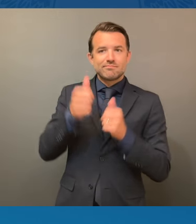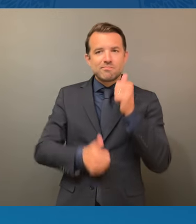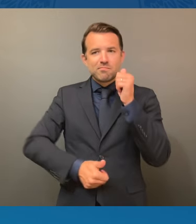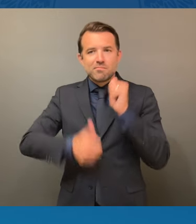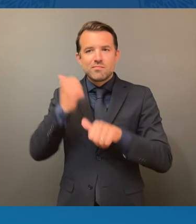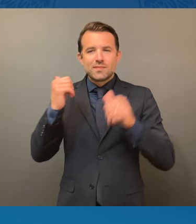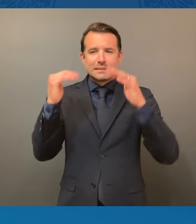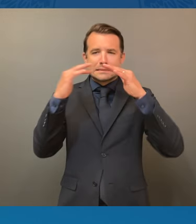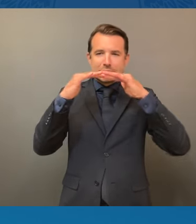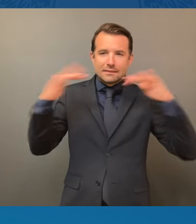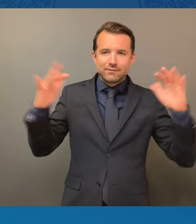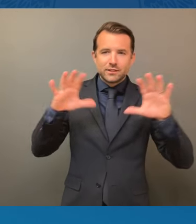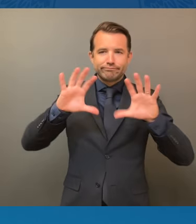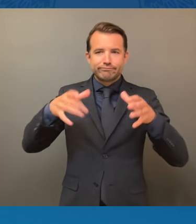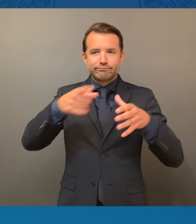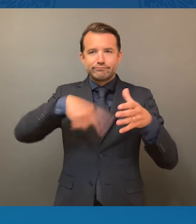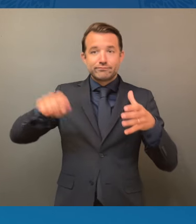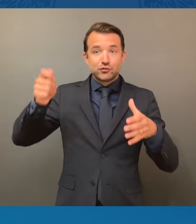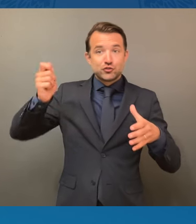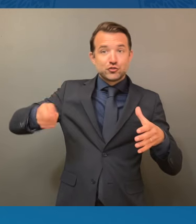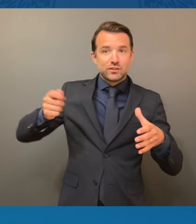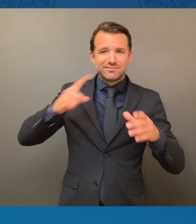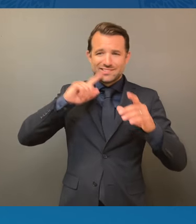in the history of the United States,